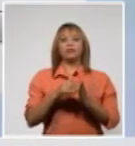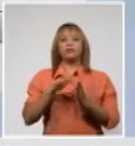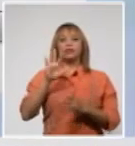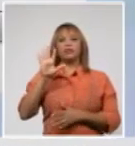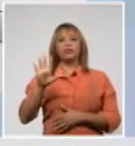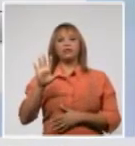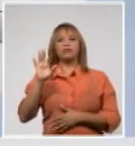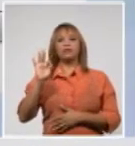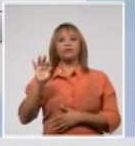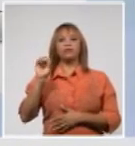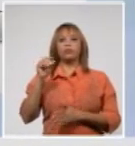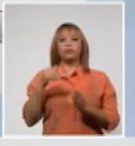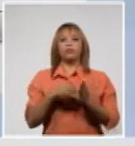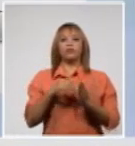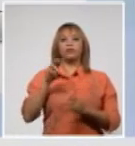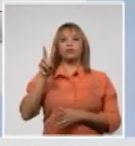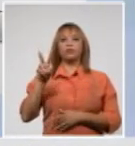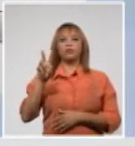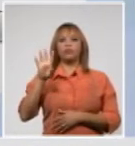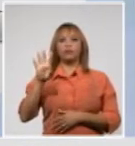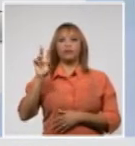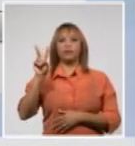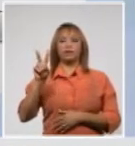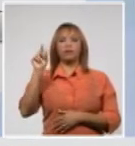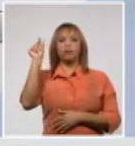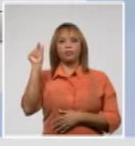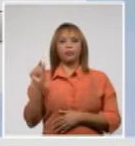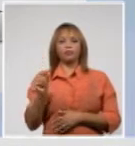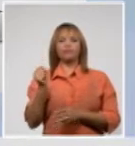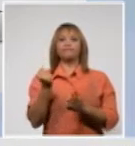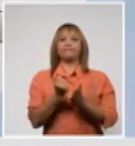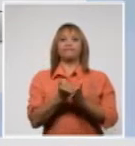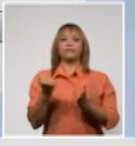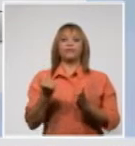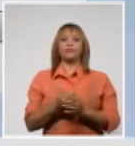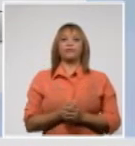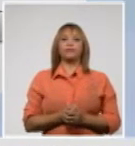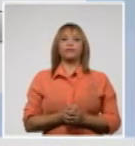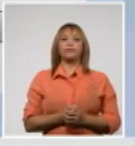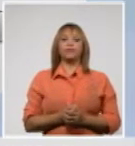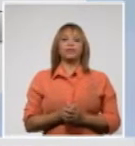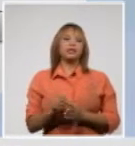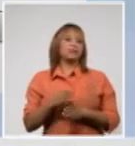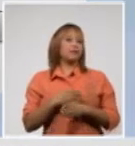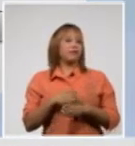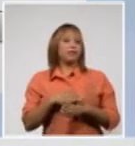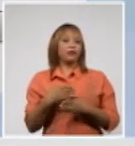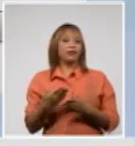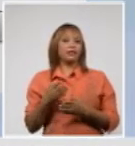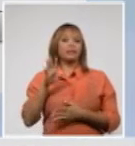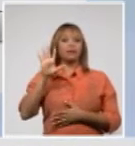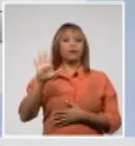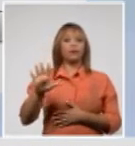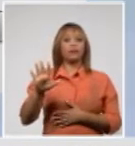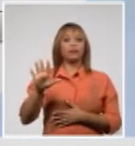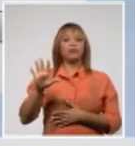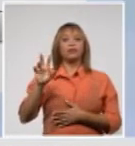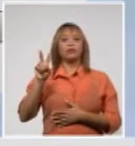The region of the Americas continues to be the epicenter of the pandemic, with